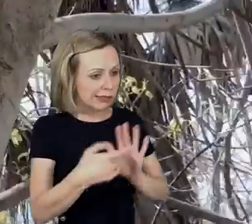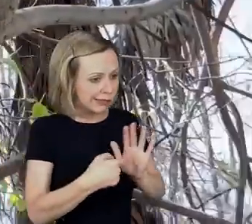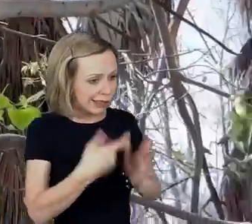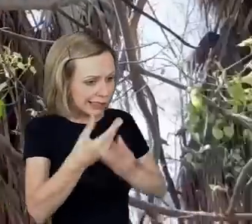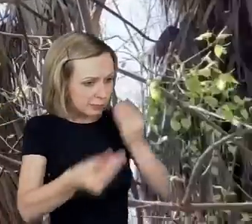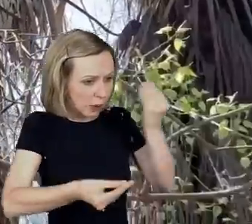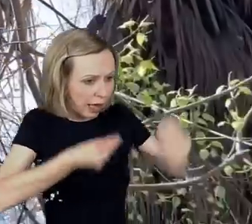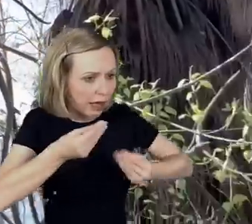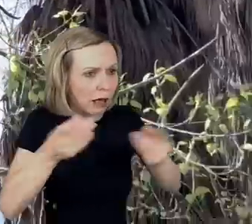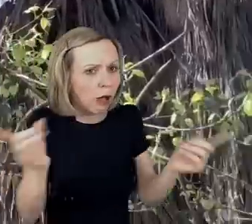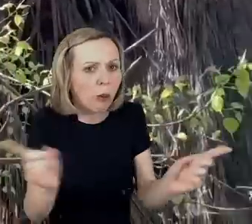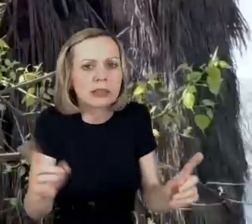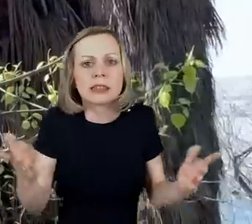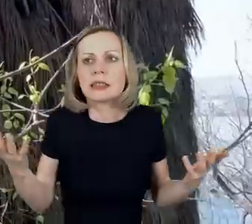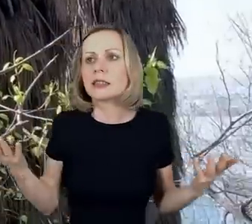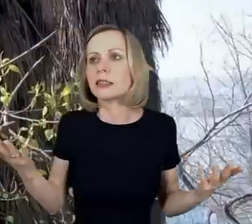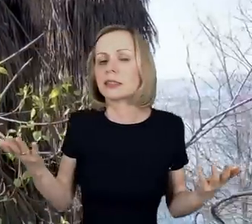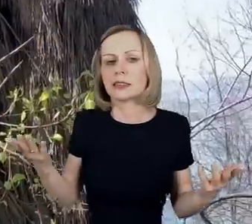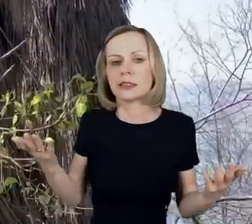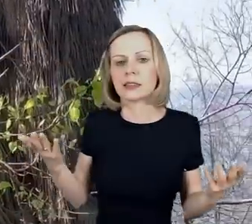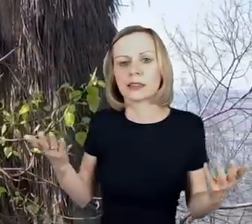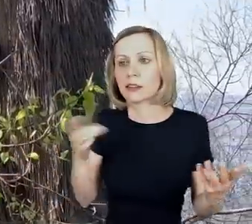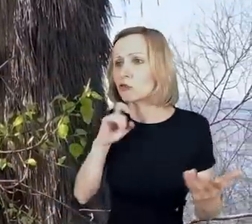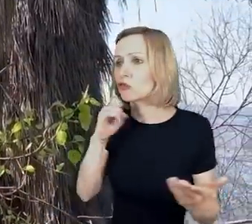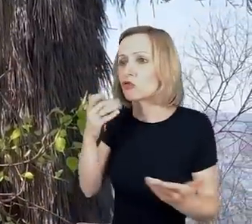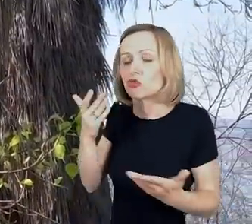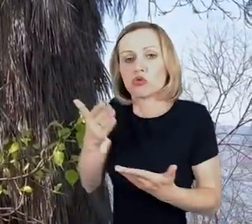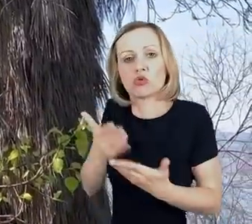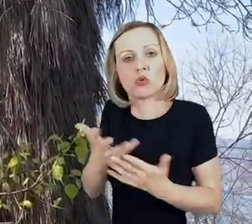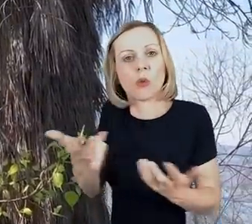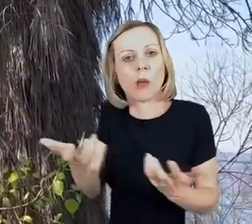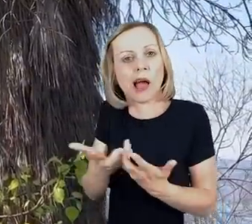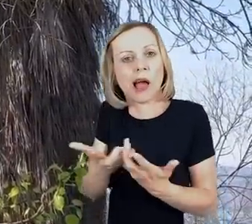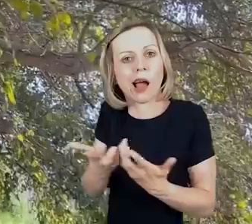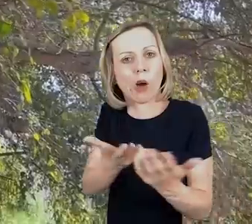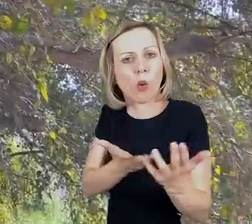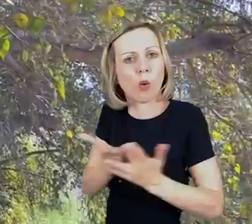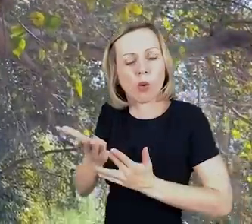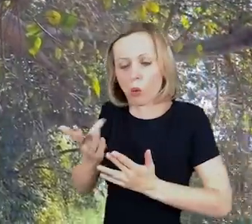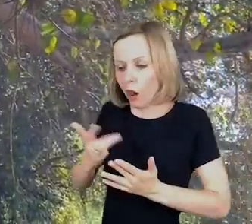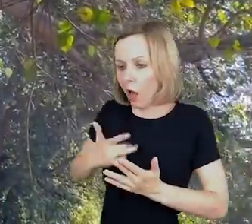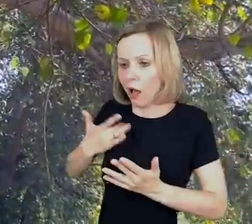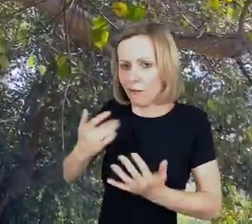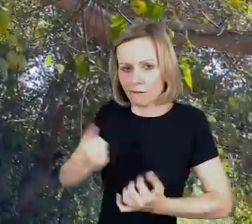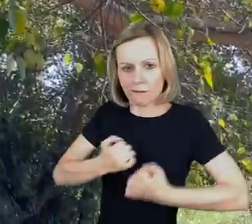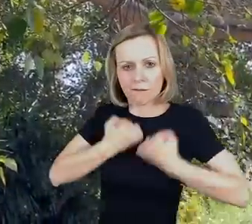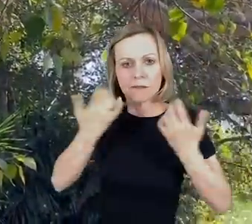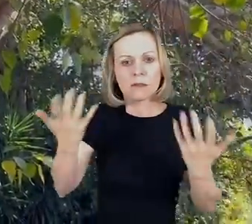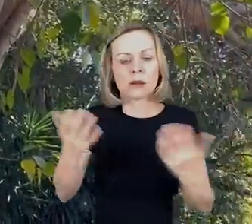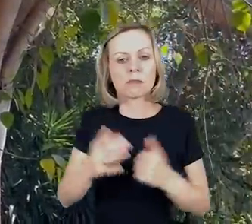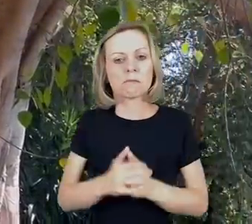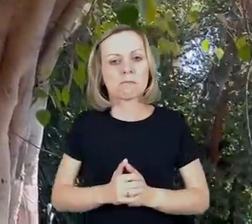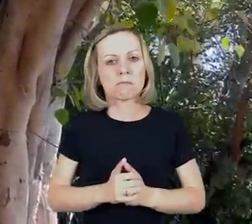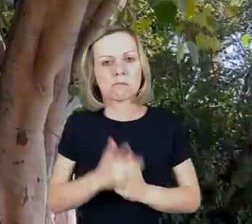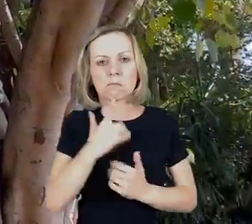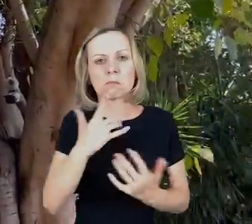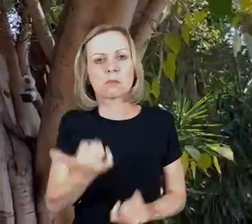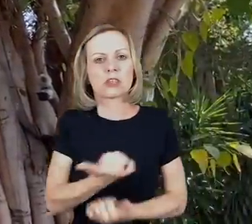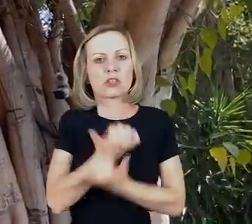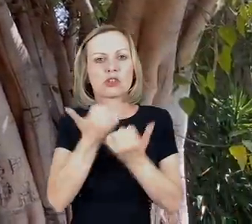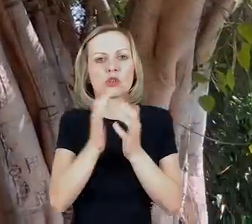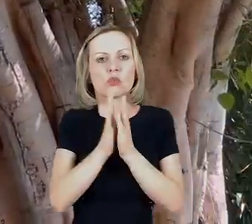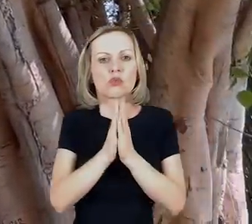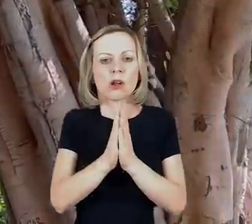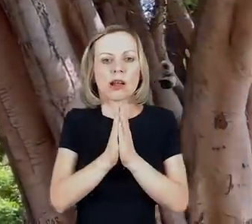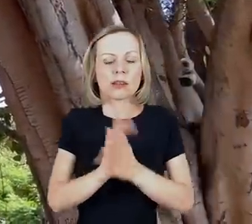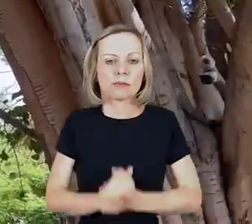and makes them come true through the Spirit of our own lives. But let's now end with a word of